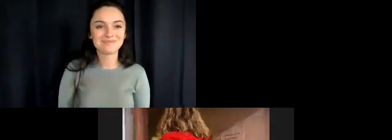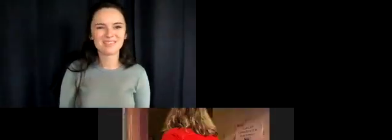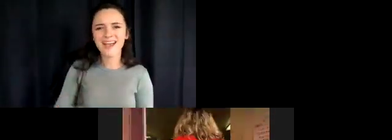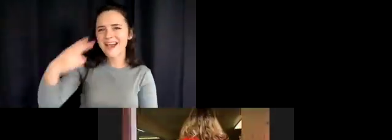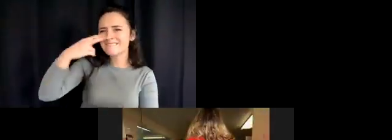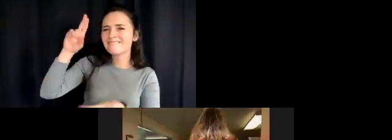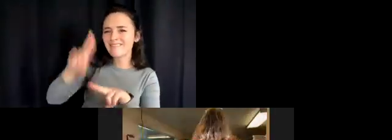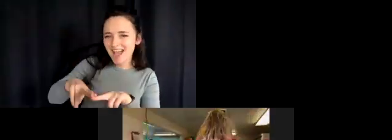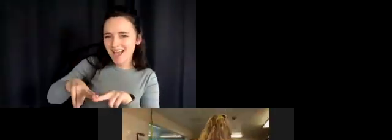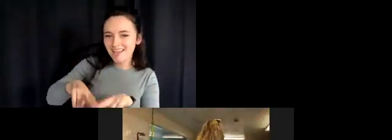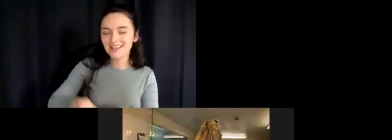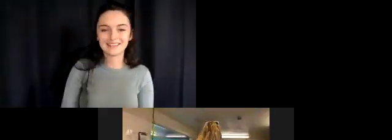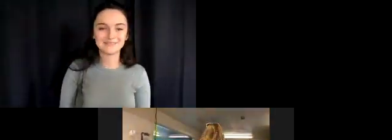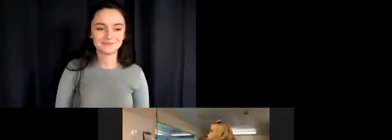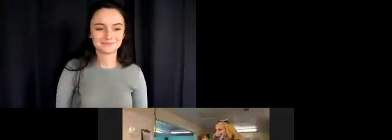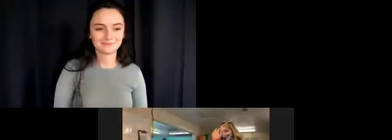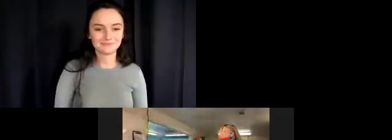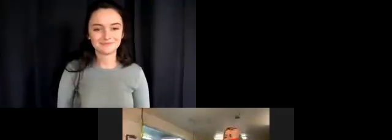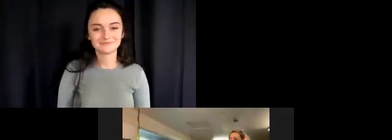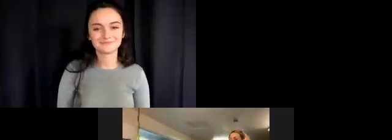Hi, this is Empire. Heads up.